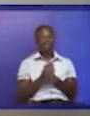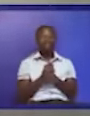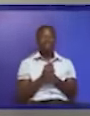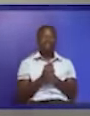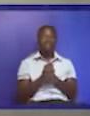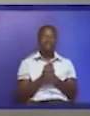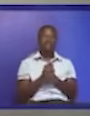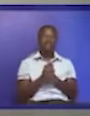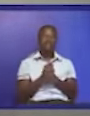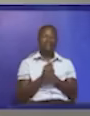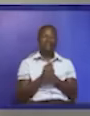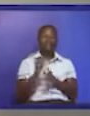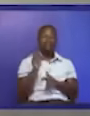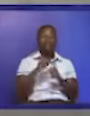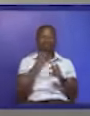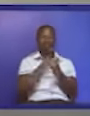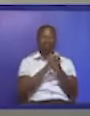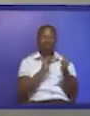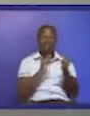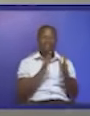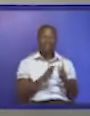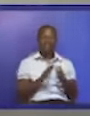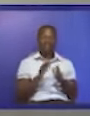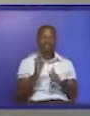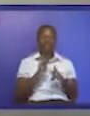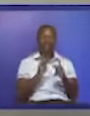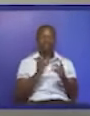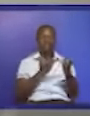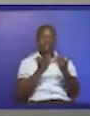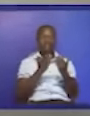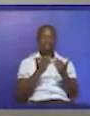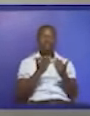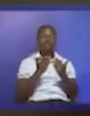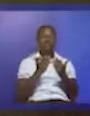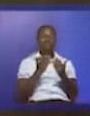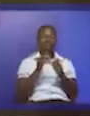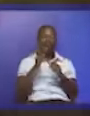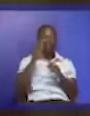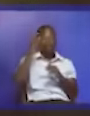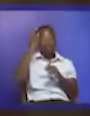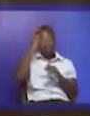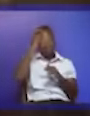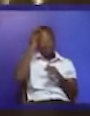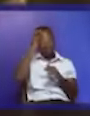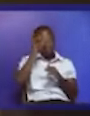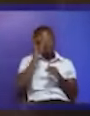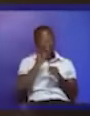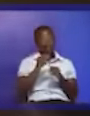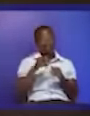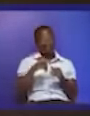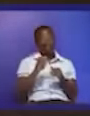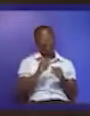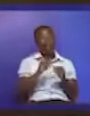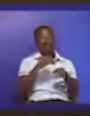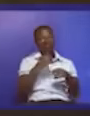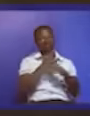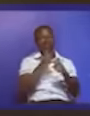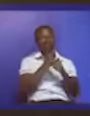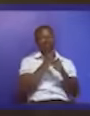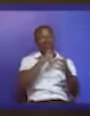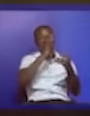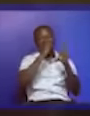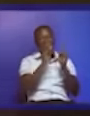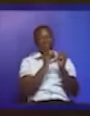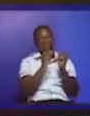Unfortunately, unbelievers and those who serve the devil understand this, and they keep reprogramming climates. And